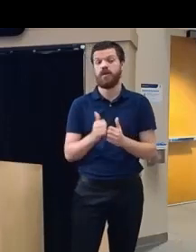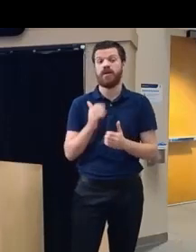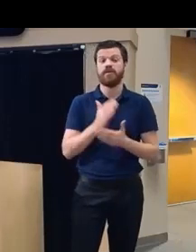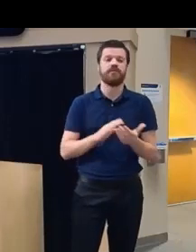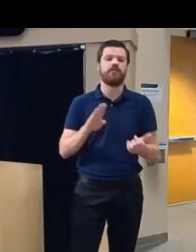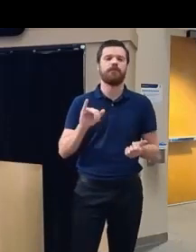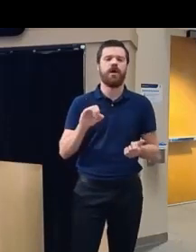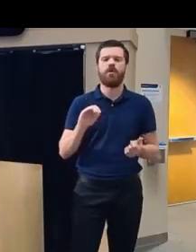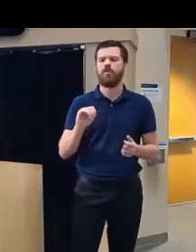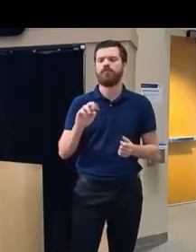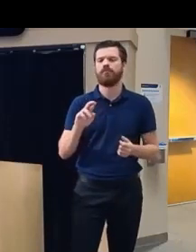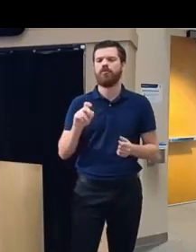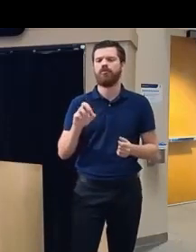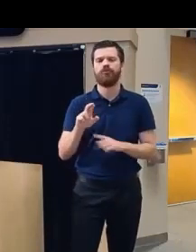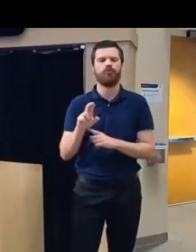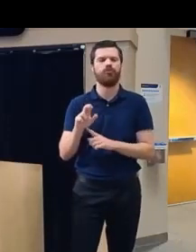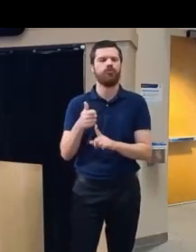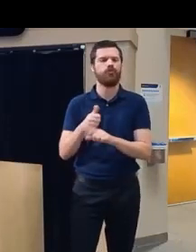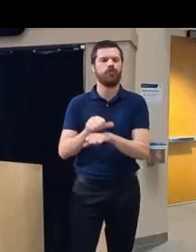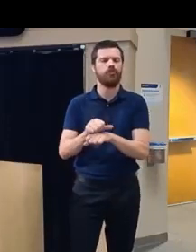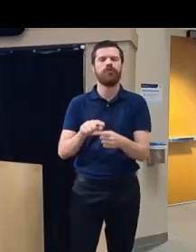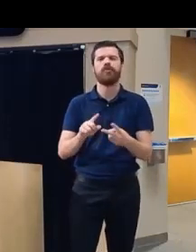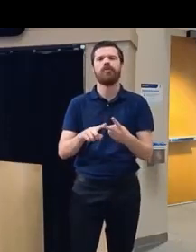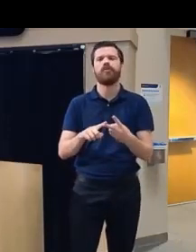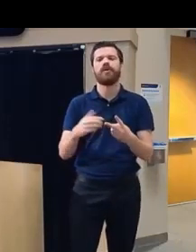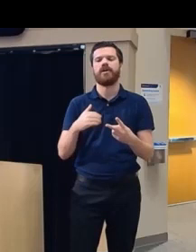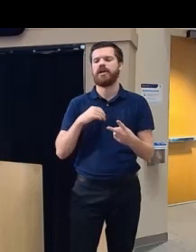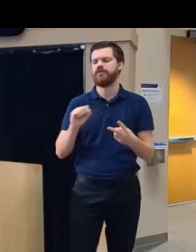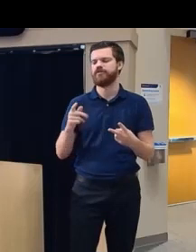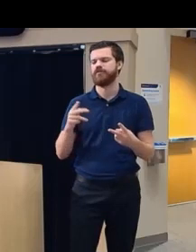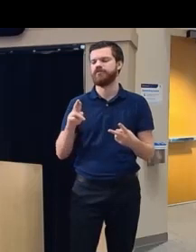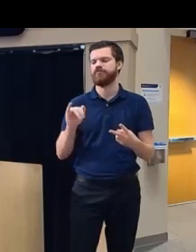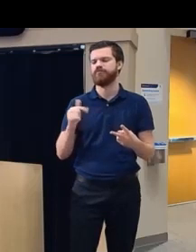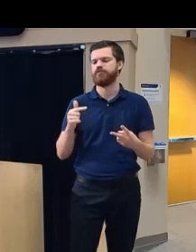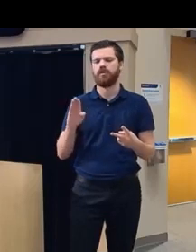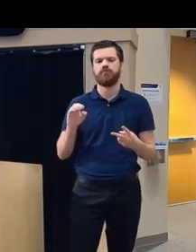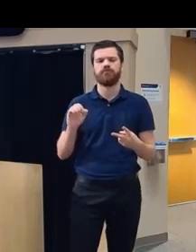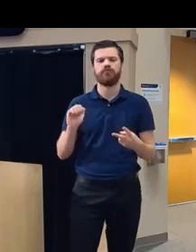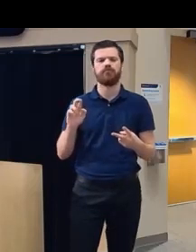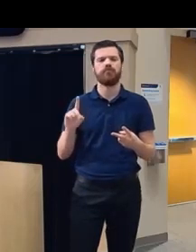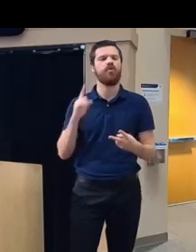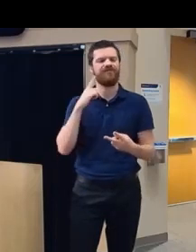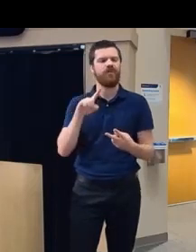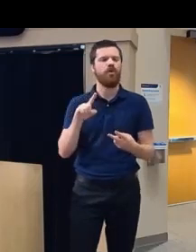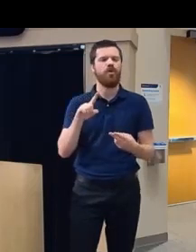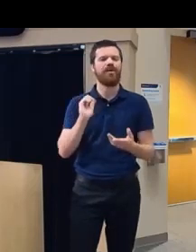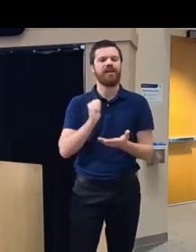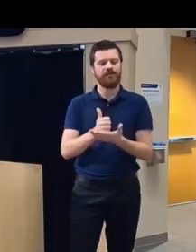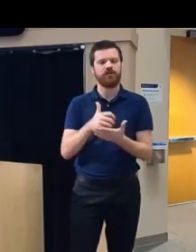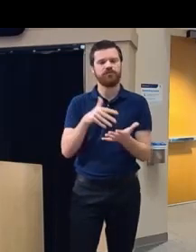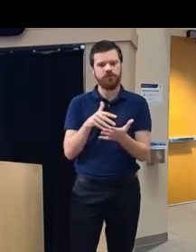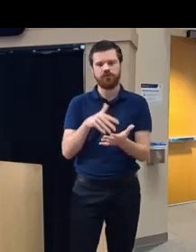the biomarker work and just some of the being able to have a springboard for intervention studies